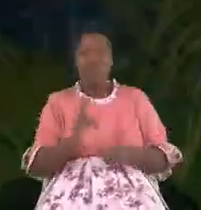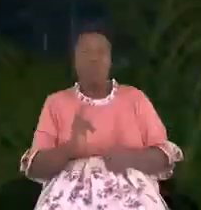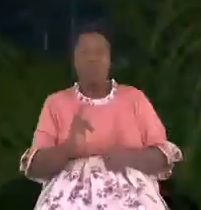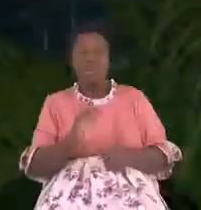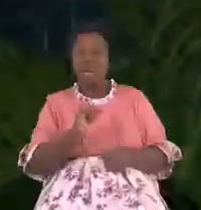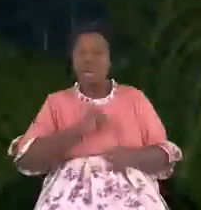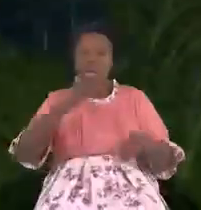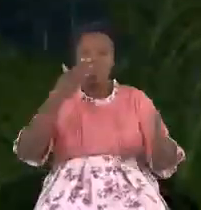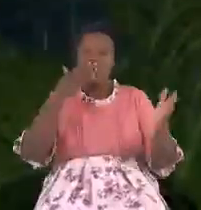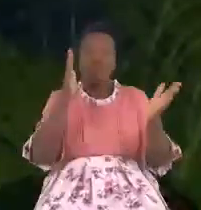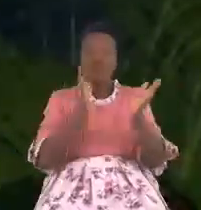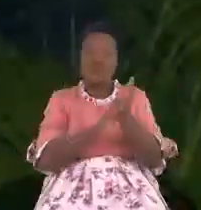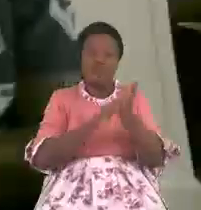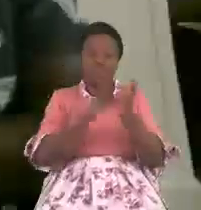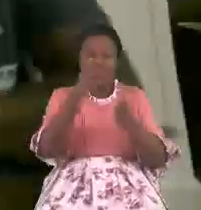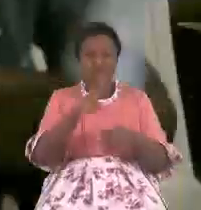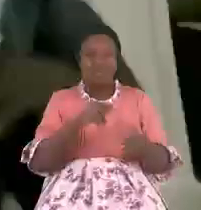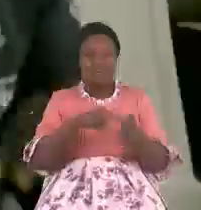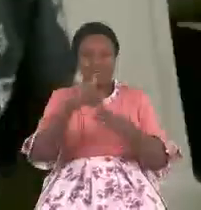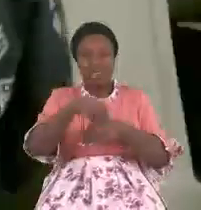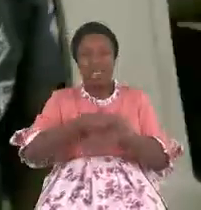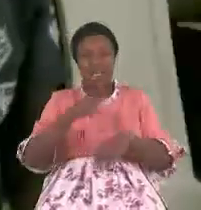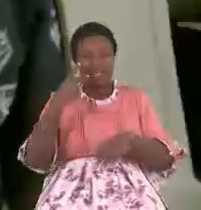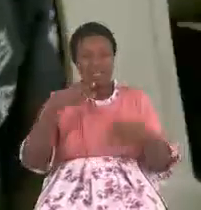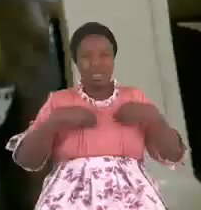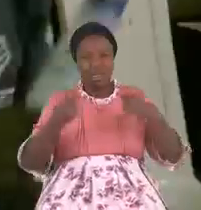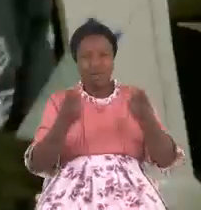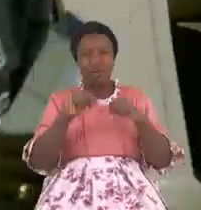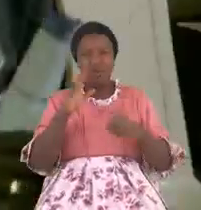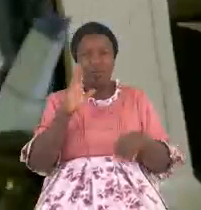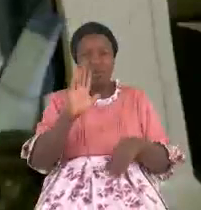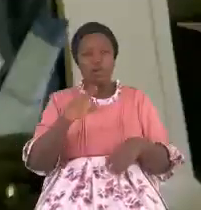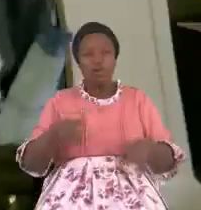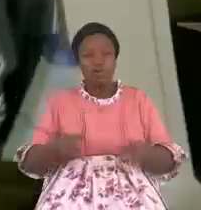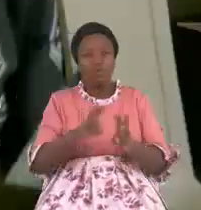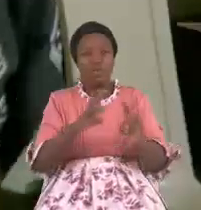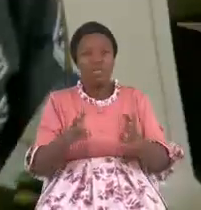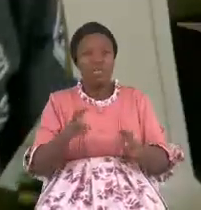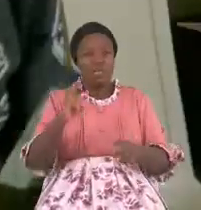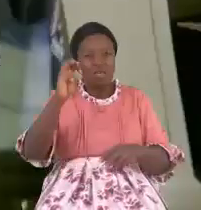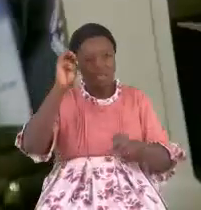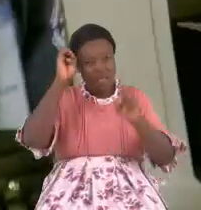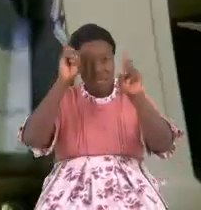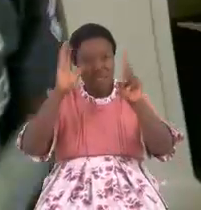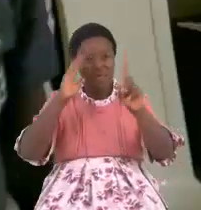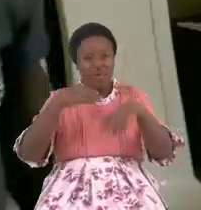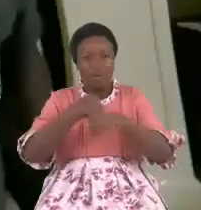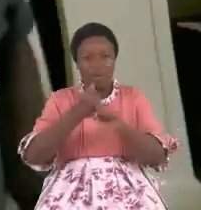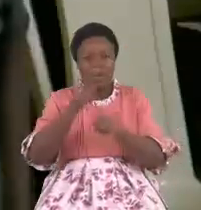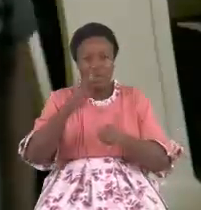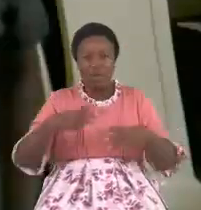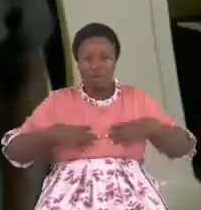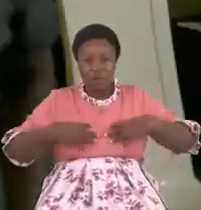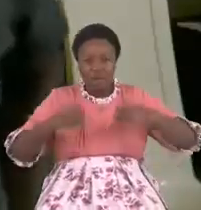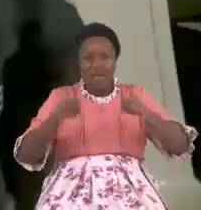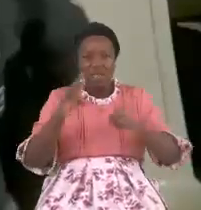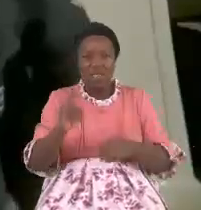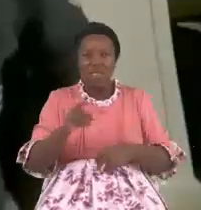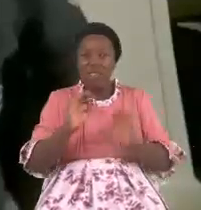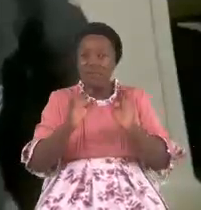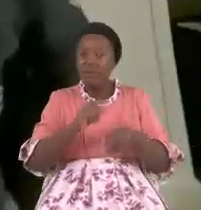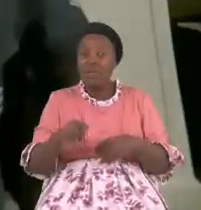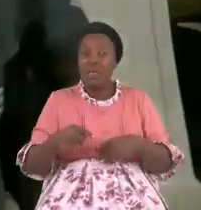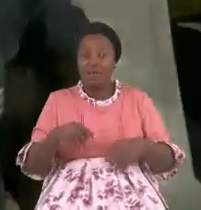see healing coming your way he'll make you whole if you are lima